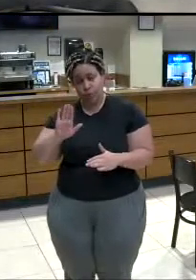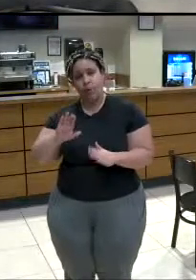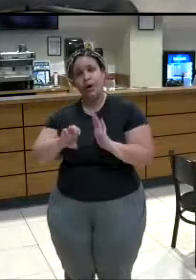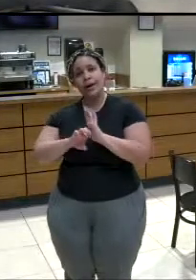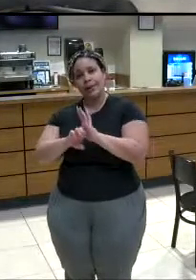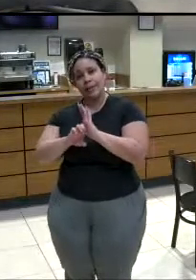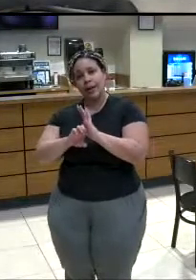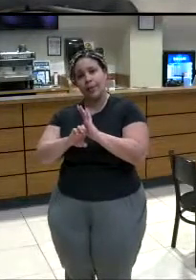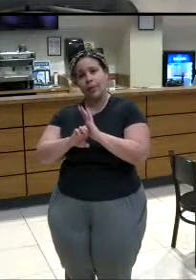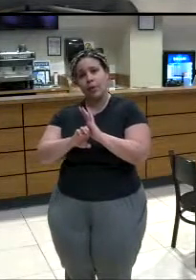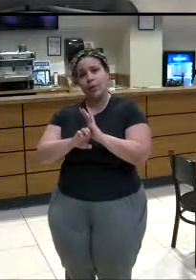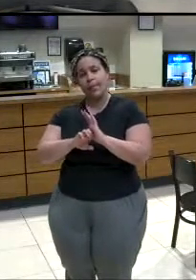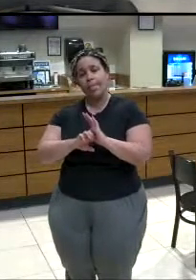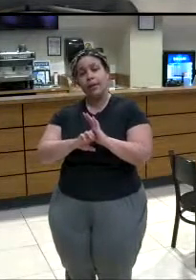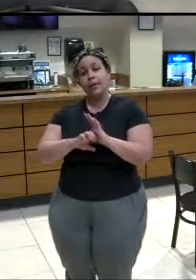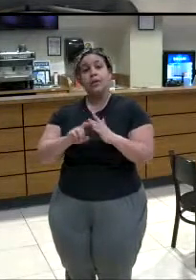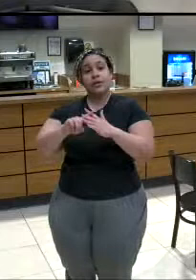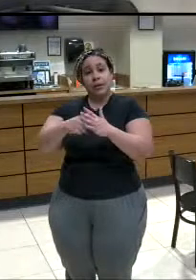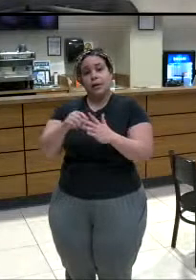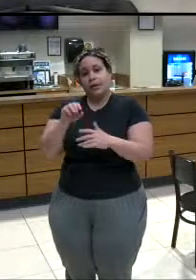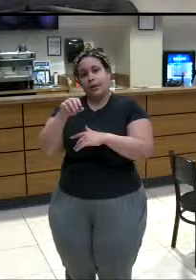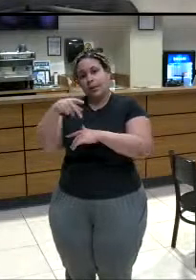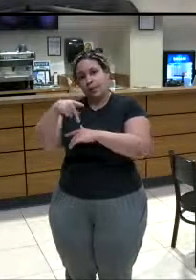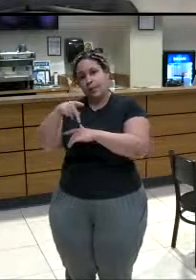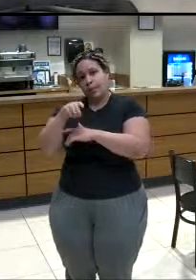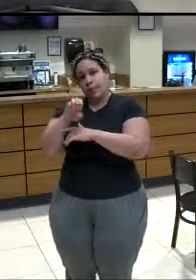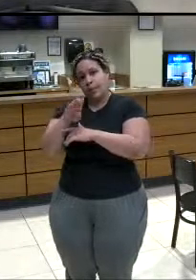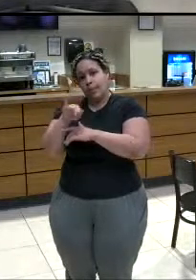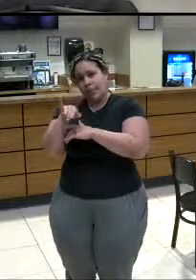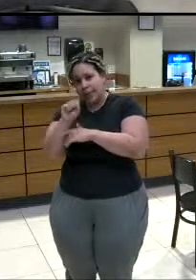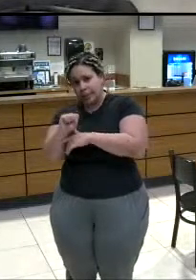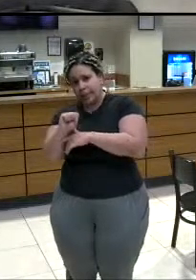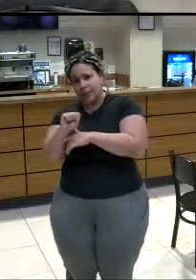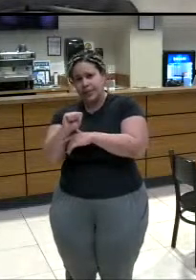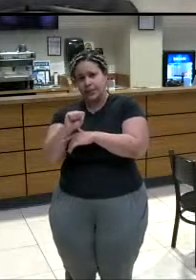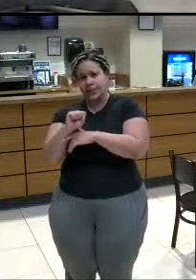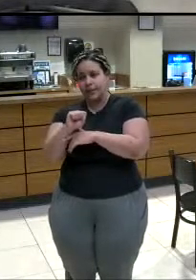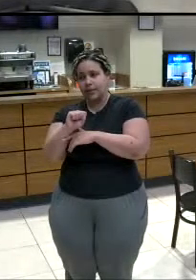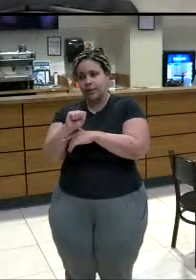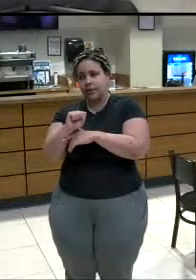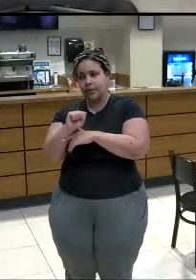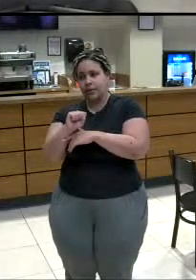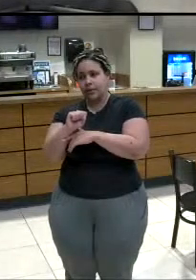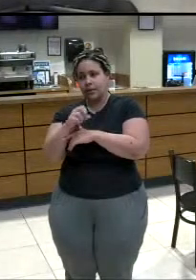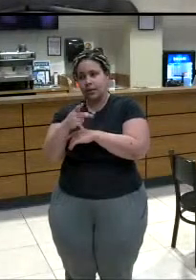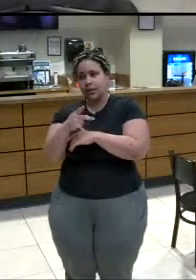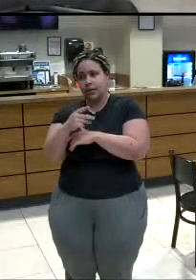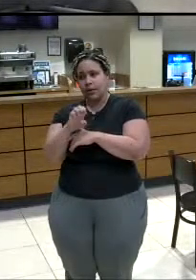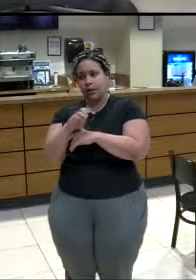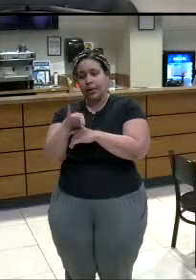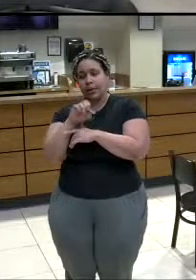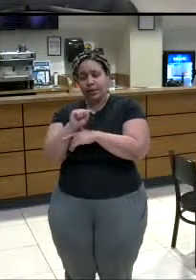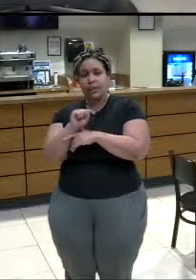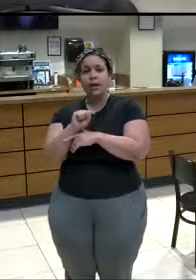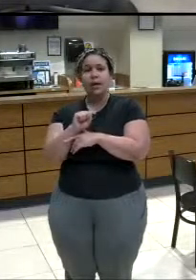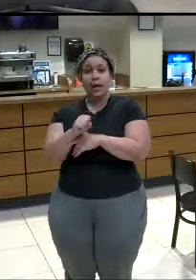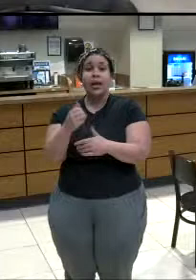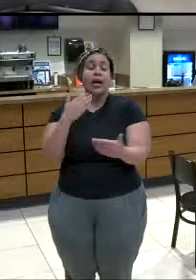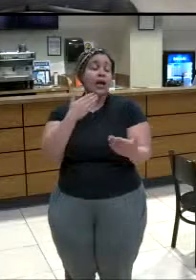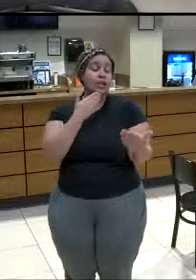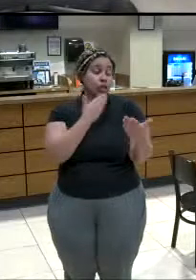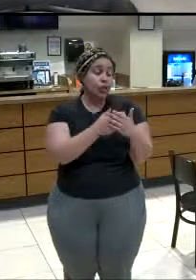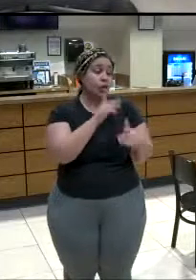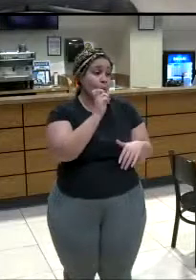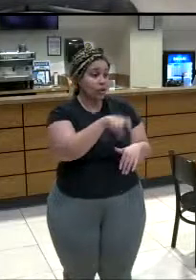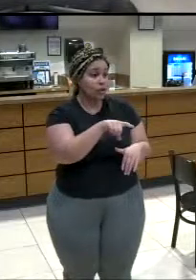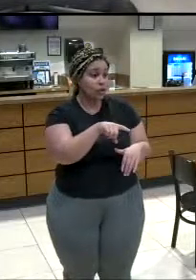of schools, what is that implementation of PBIS trying to get to? So that's a good question, right? So